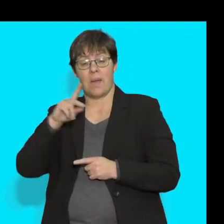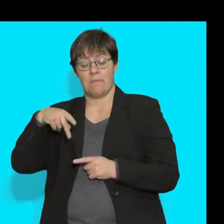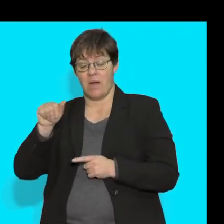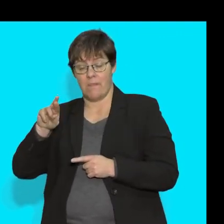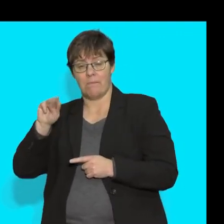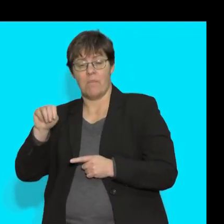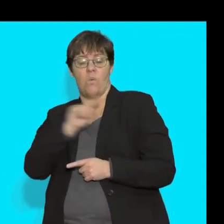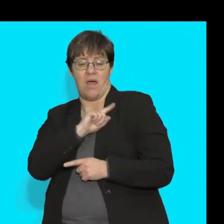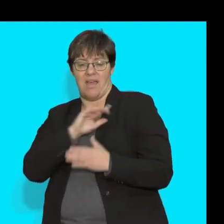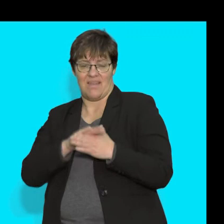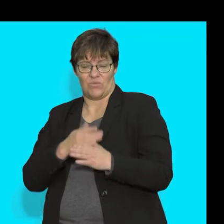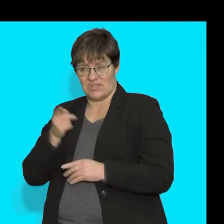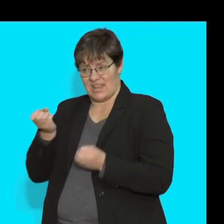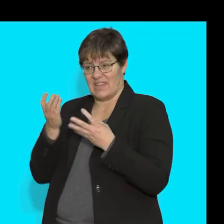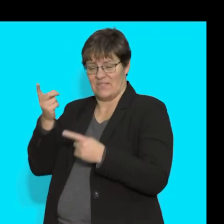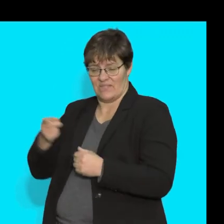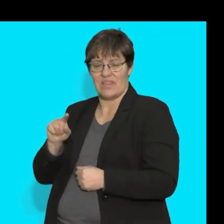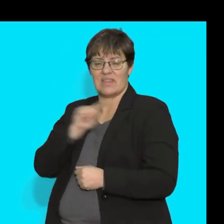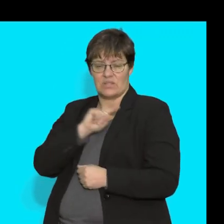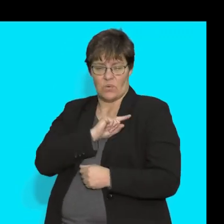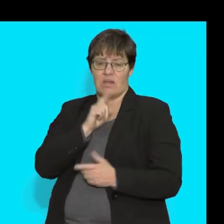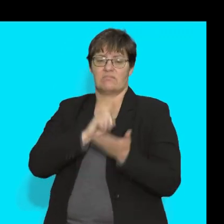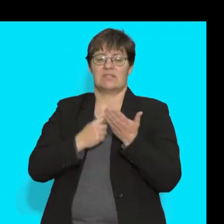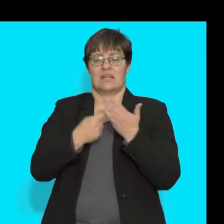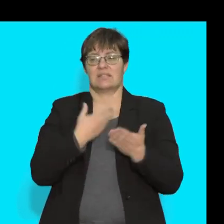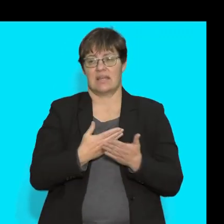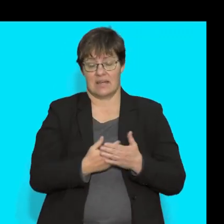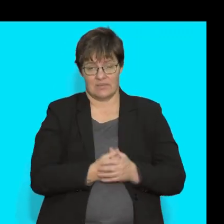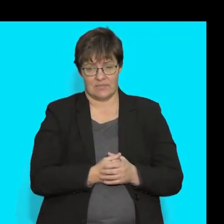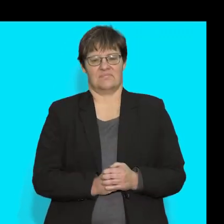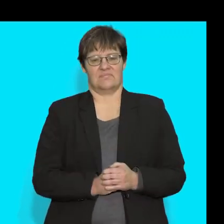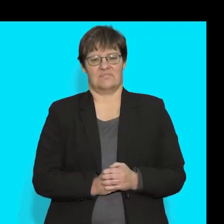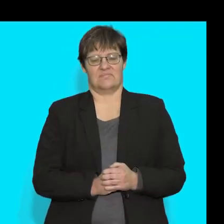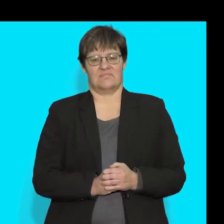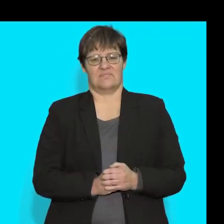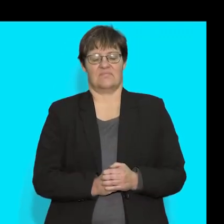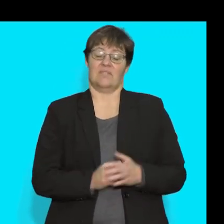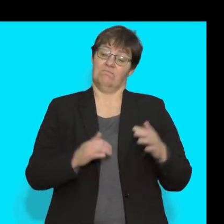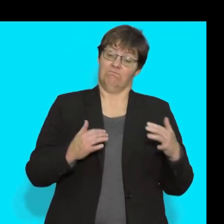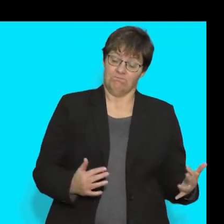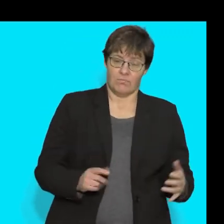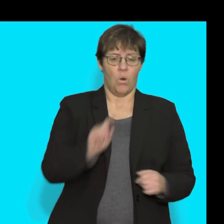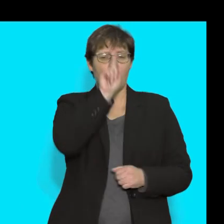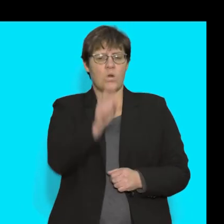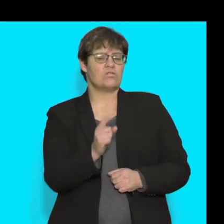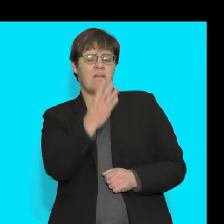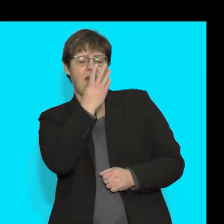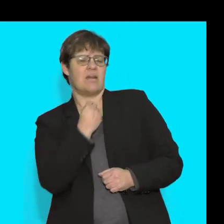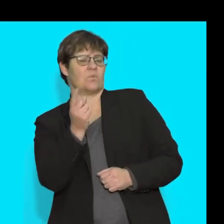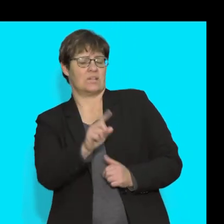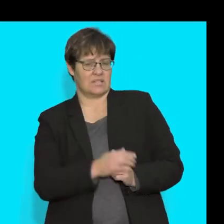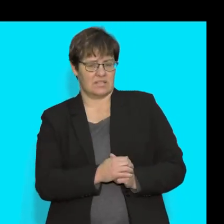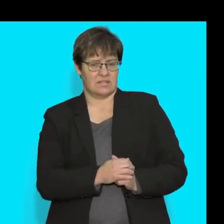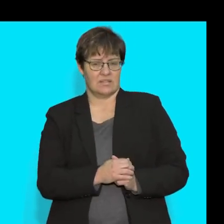is what I've just given you there, right? So that's how you can talk about that. So the question says,